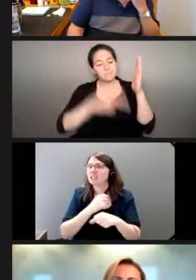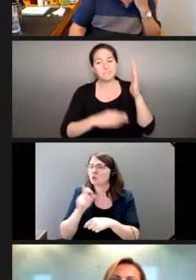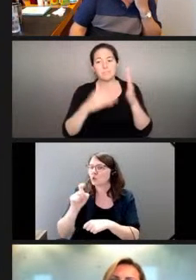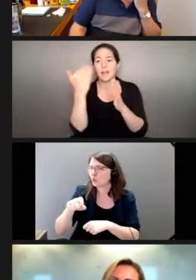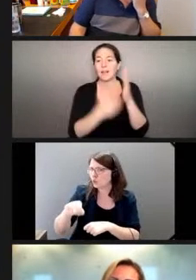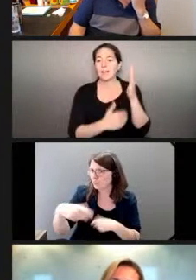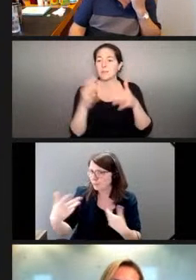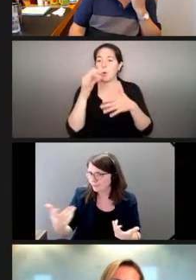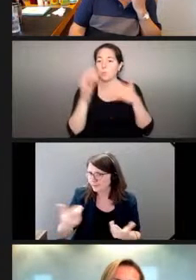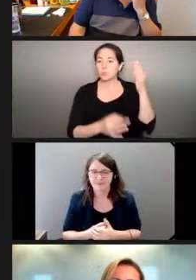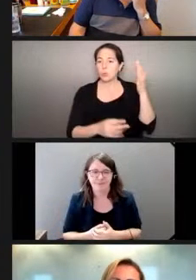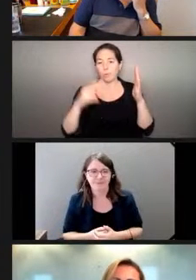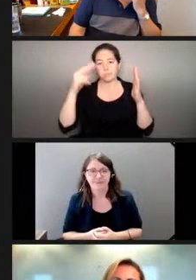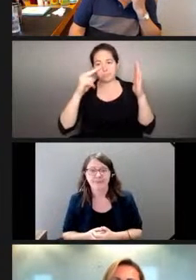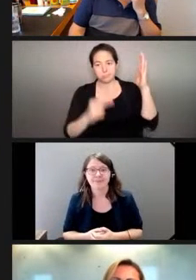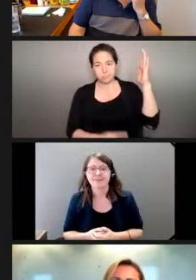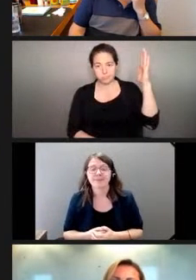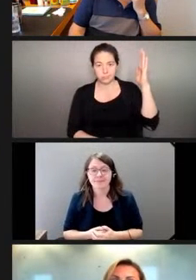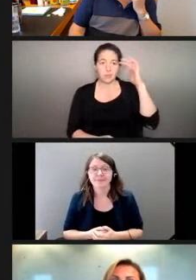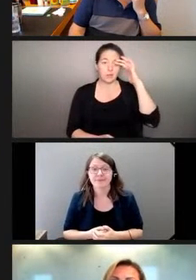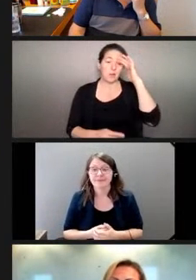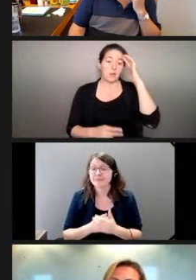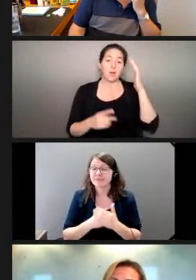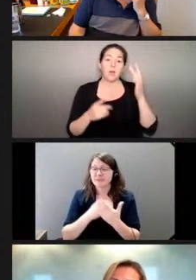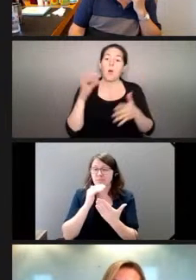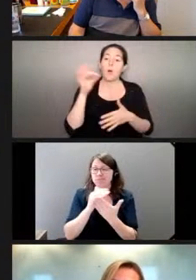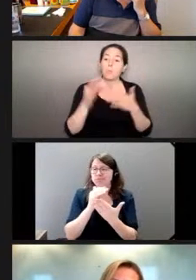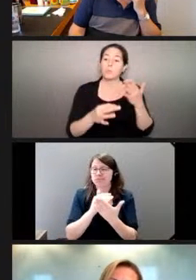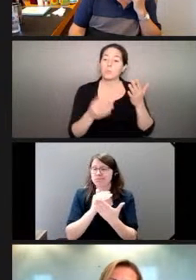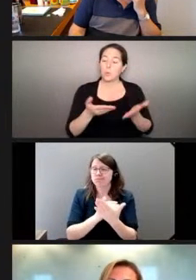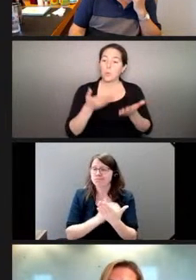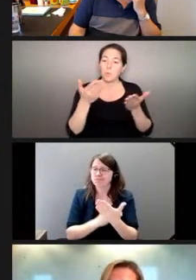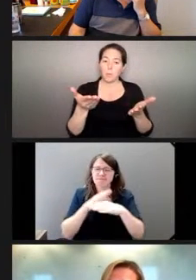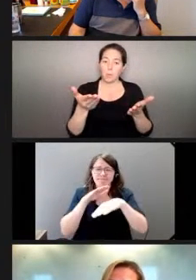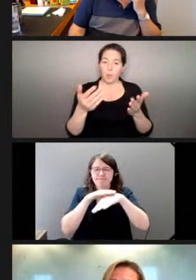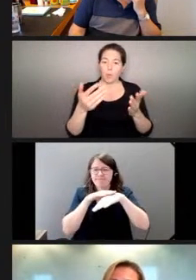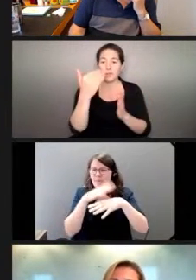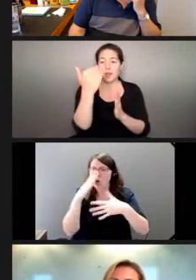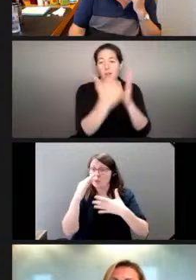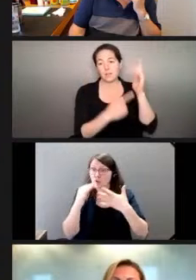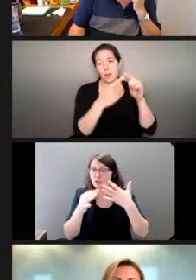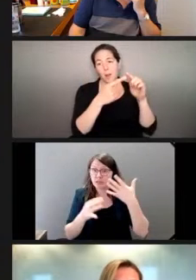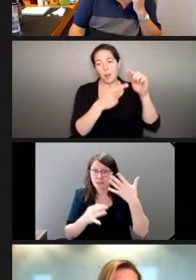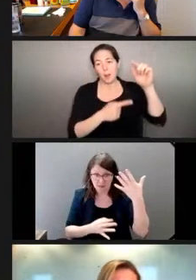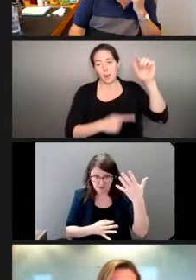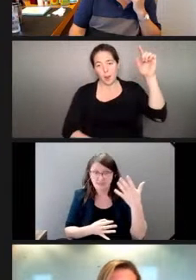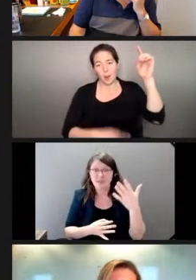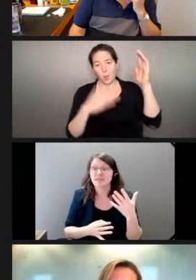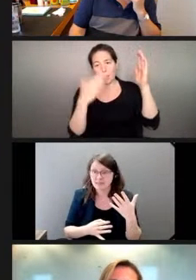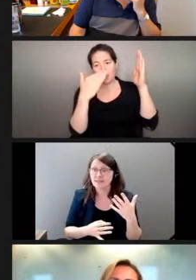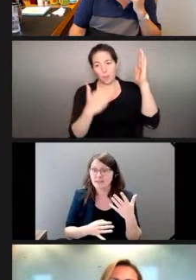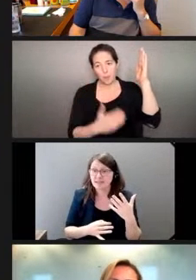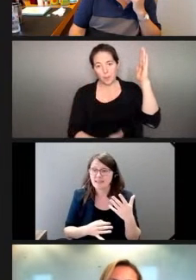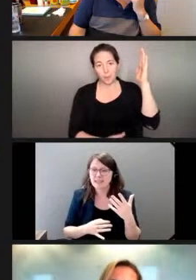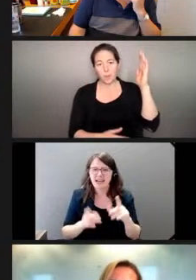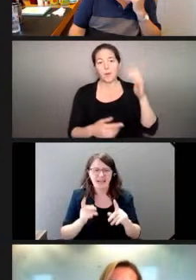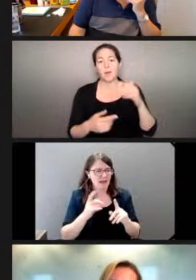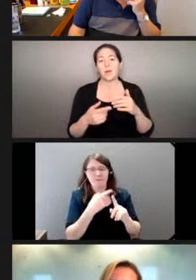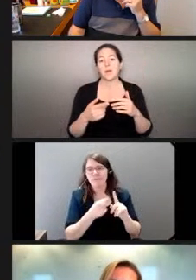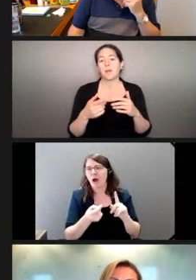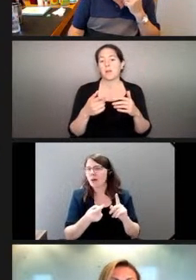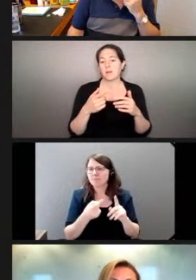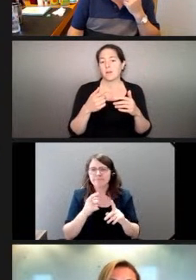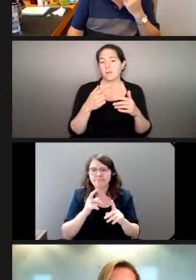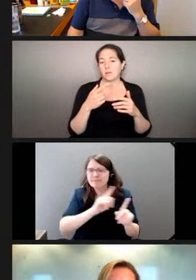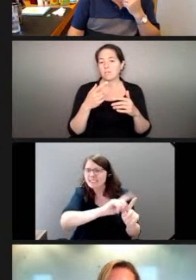So the high-level options proposed in the long list were identified by a number of different sources and were developed